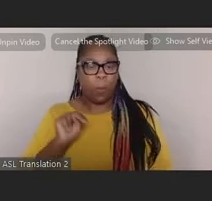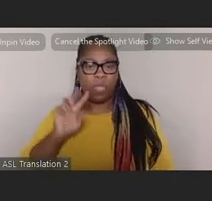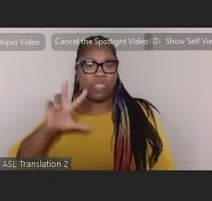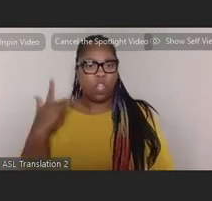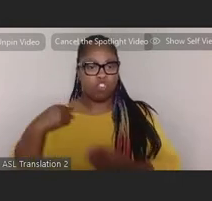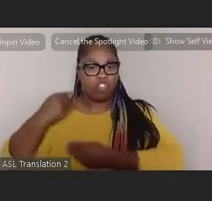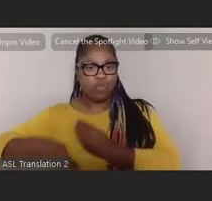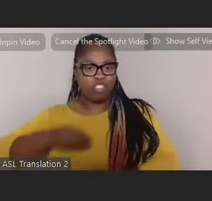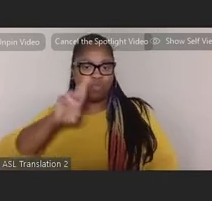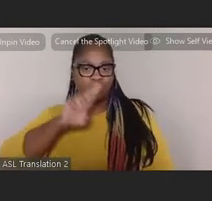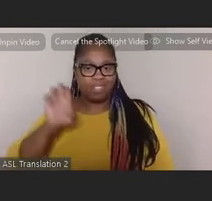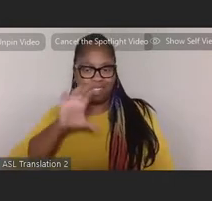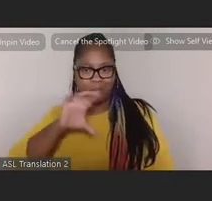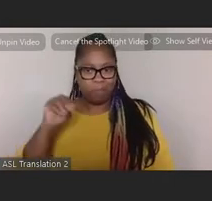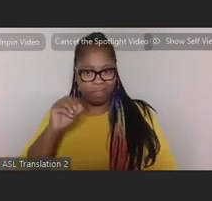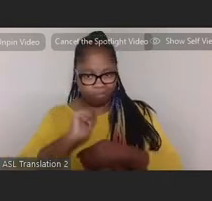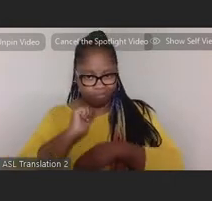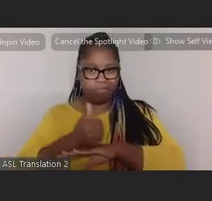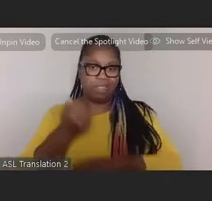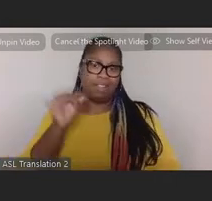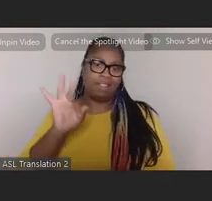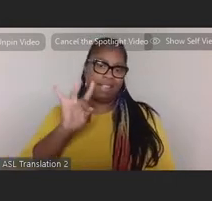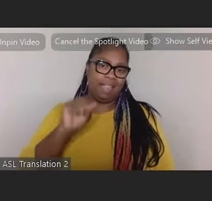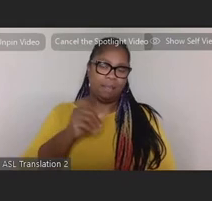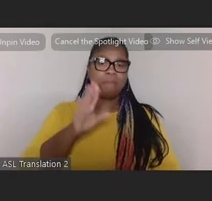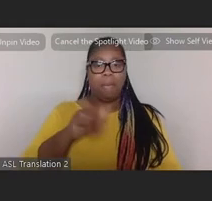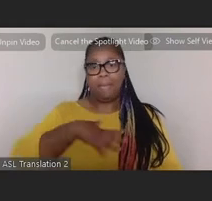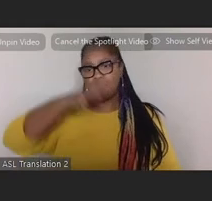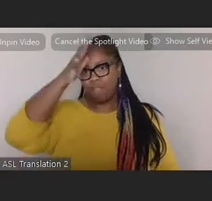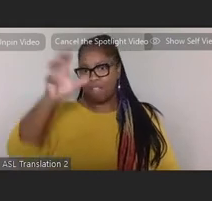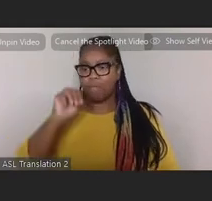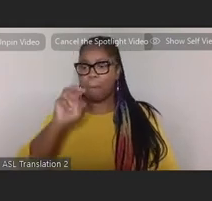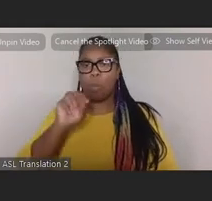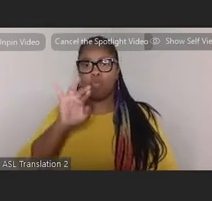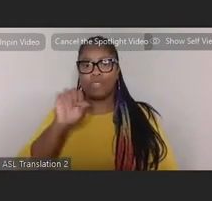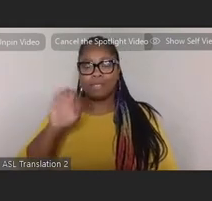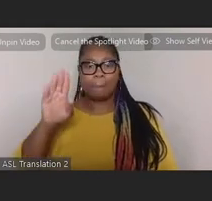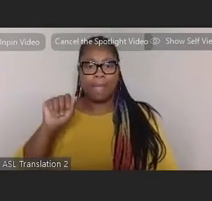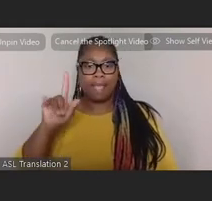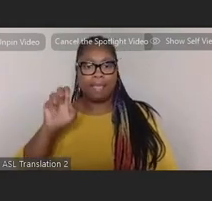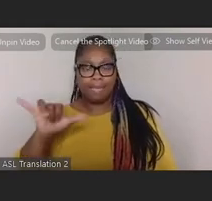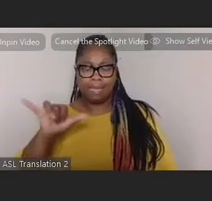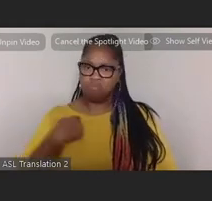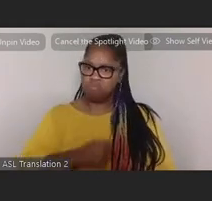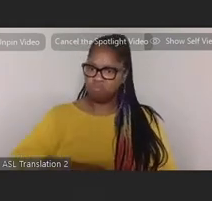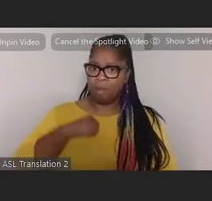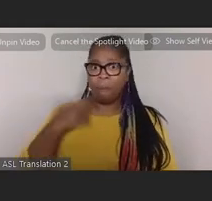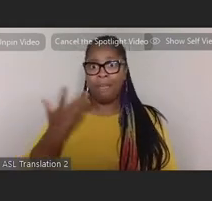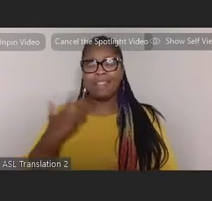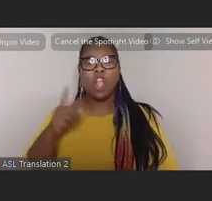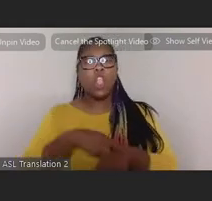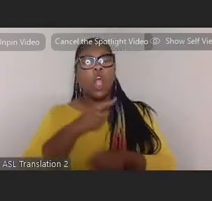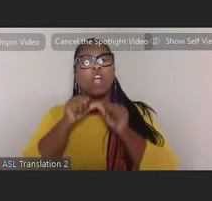estate company founded in 1980 by my grandfather, Morris Bailey. Our firm prides itself on long-term ownership